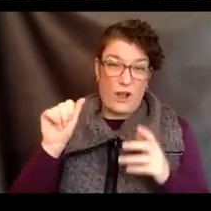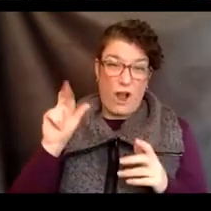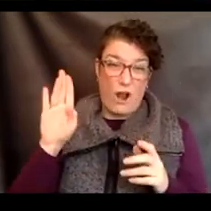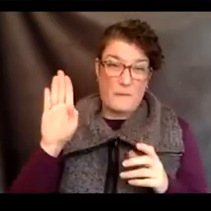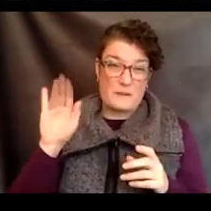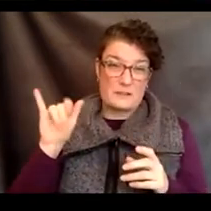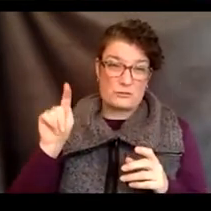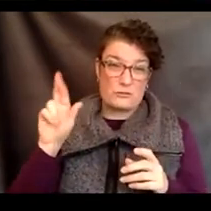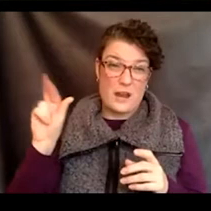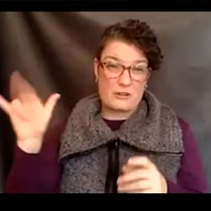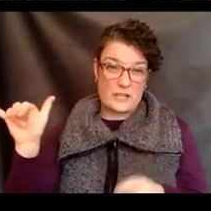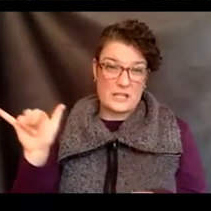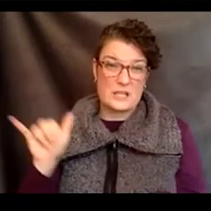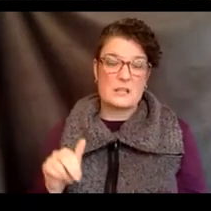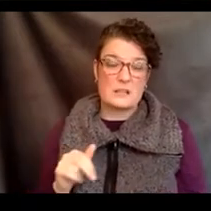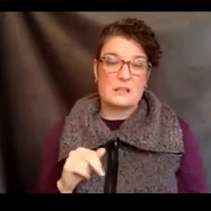ways.